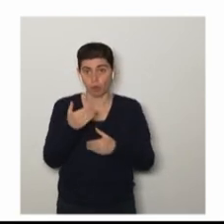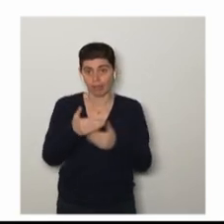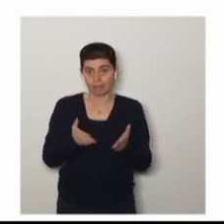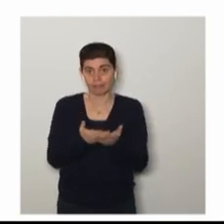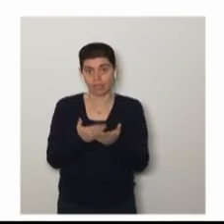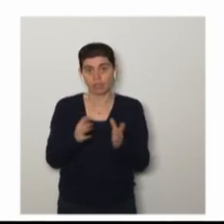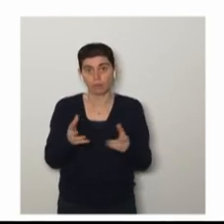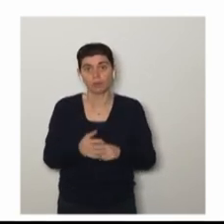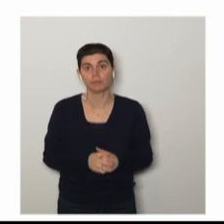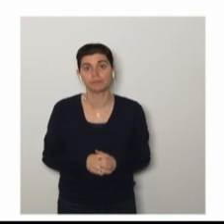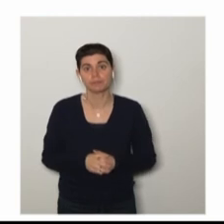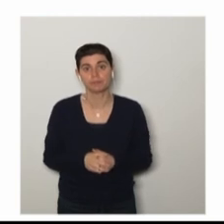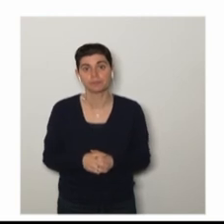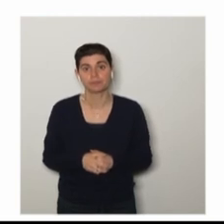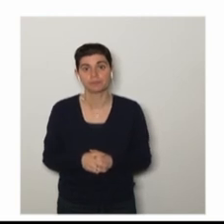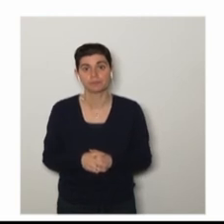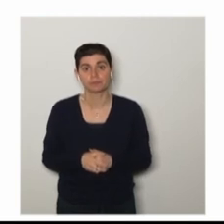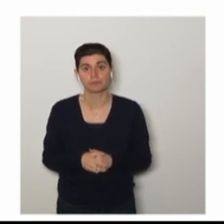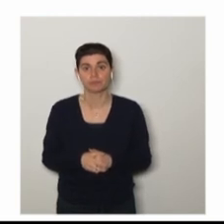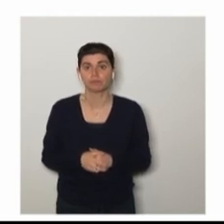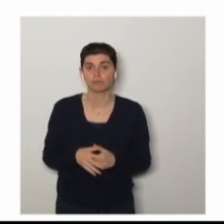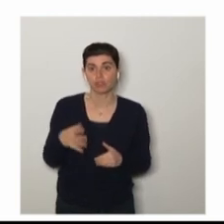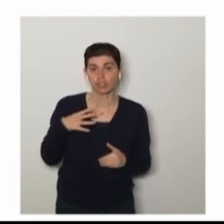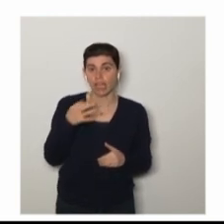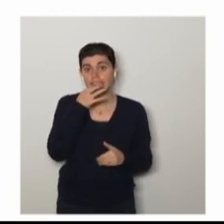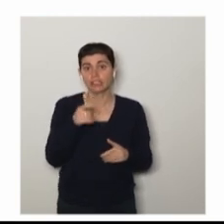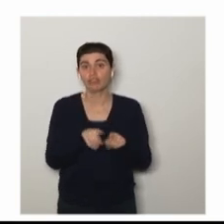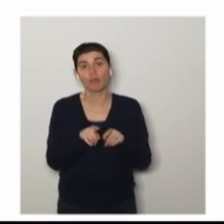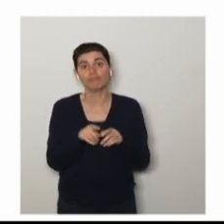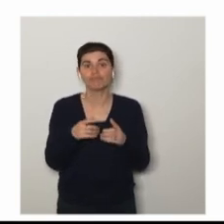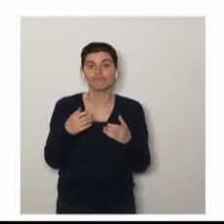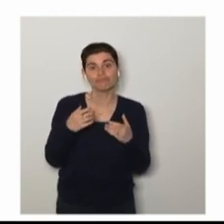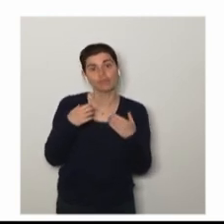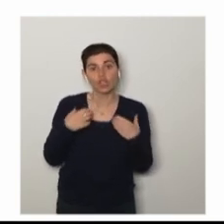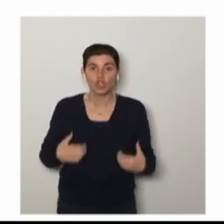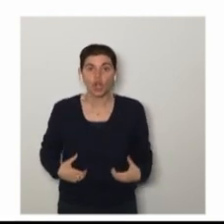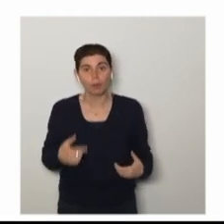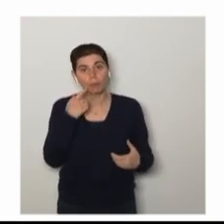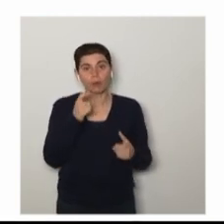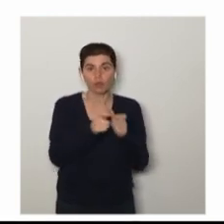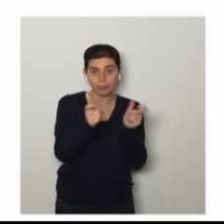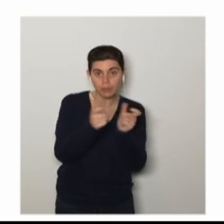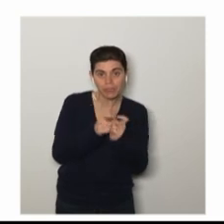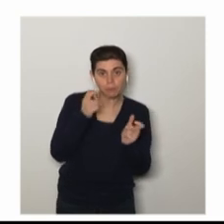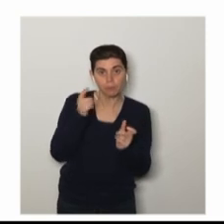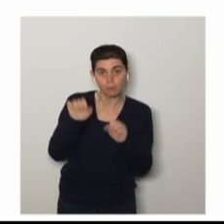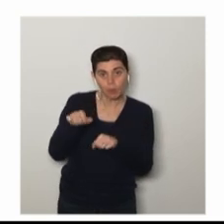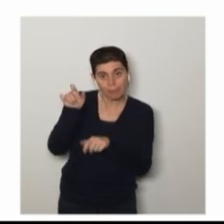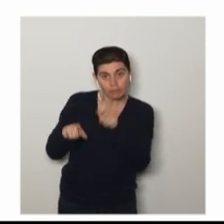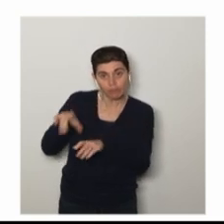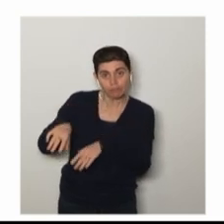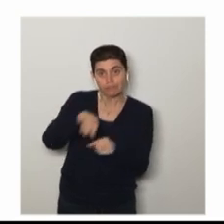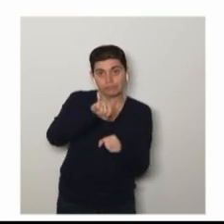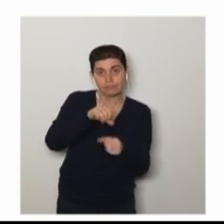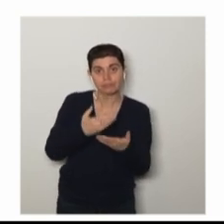called it an employer clubs of in a way, and would this concern, like it's always the